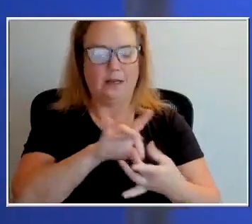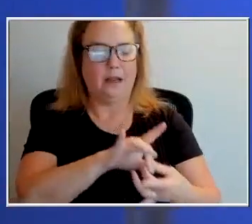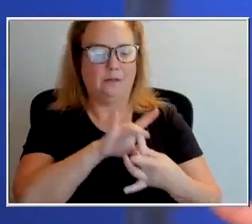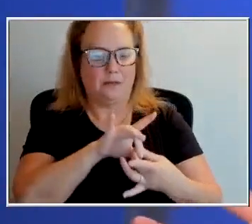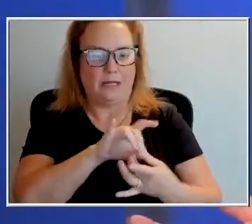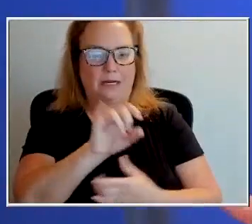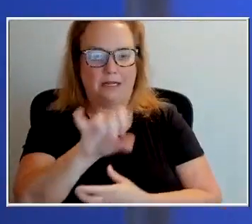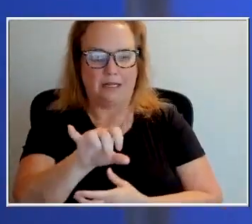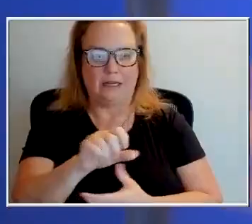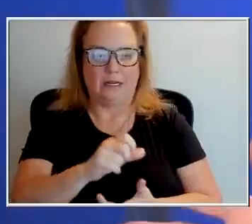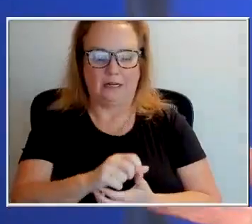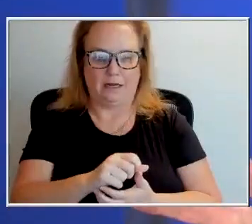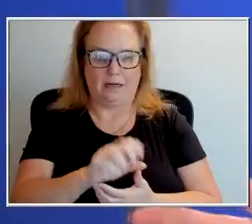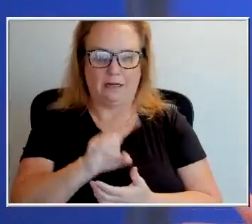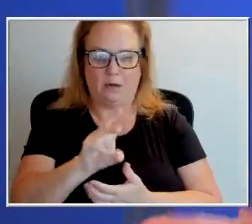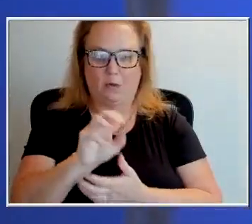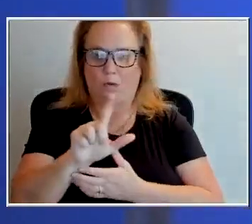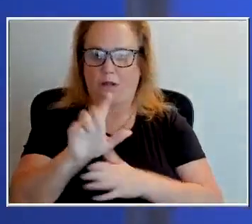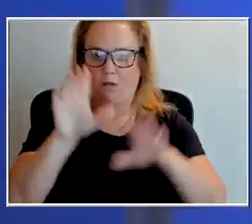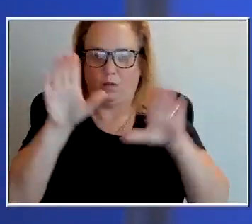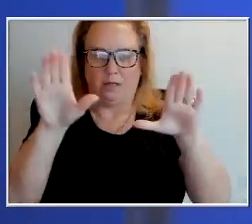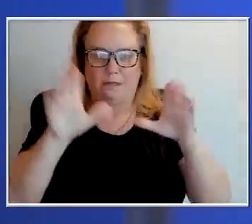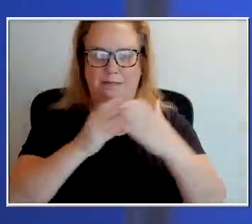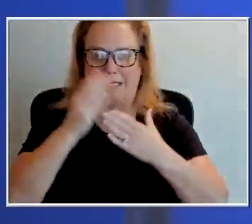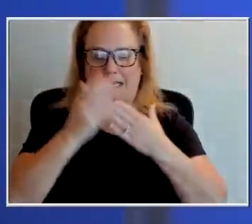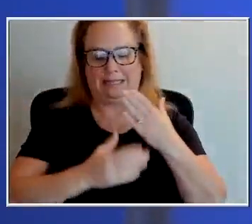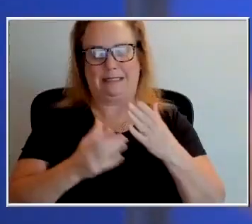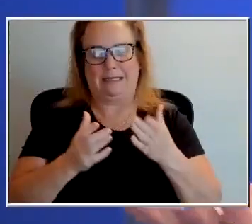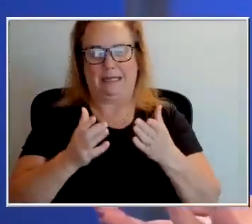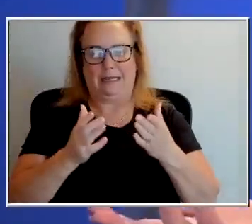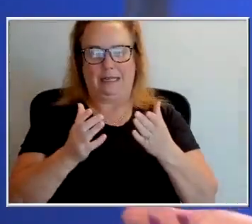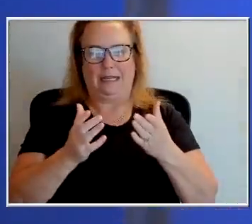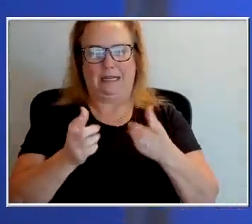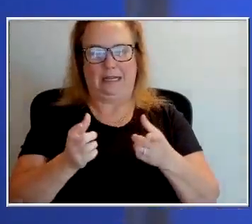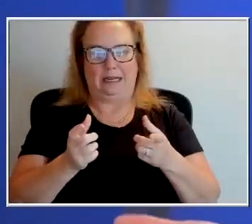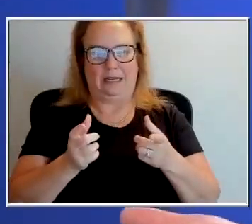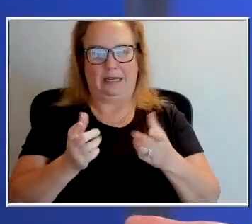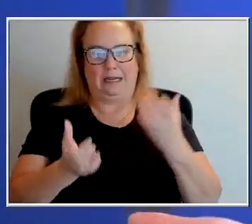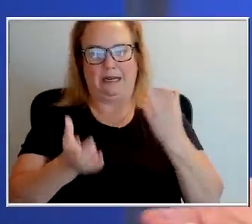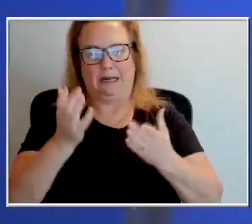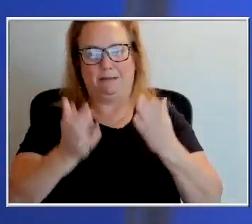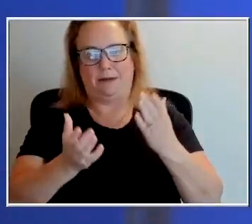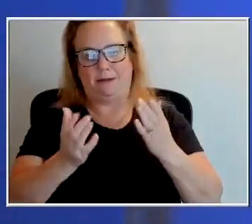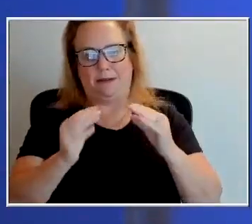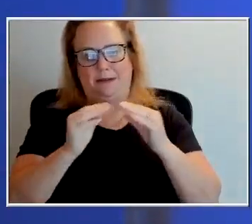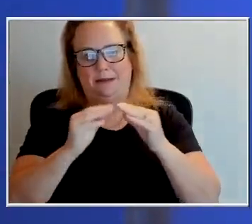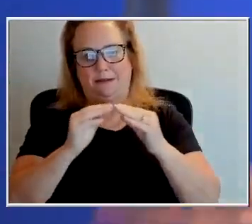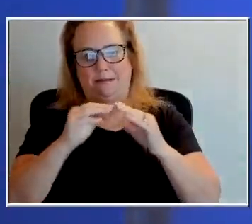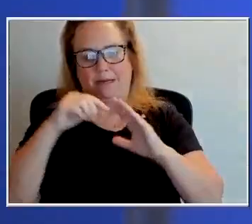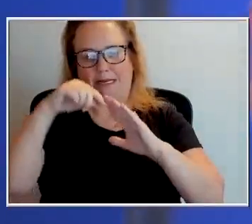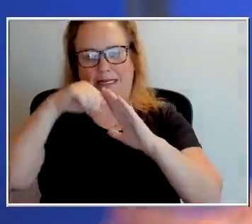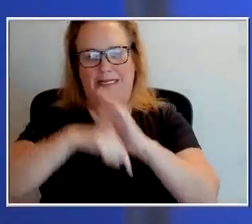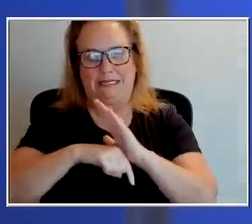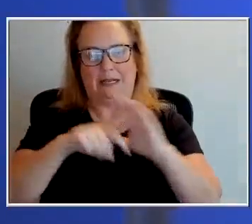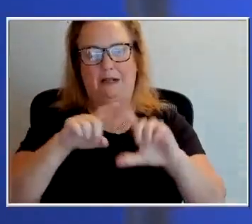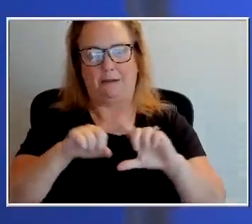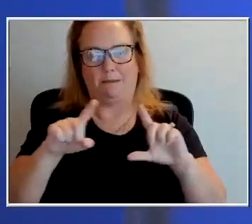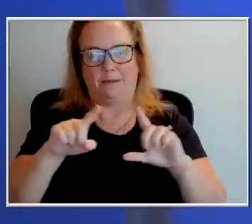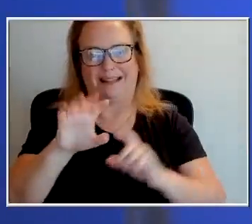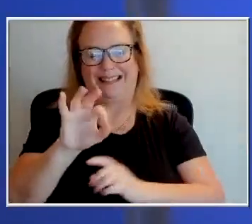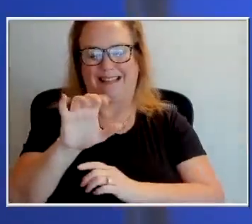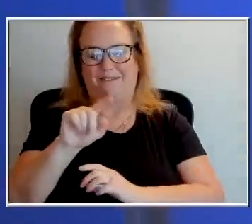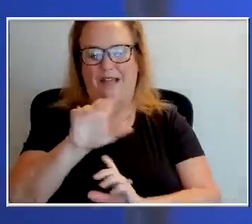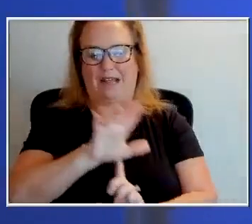And Will, with his amazing hands, he was able to get us, and this might be a little bit detailed for you, but the fat around